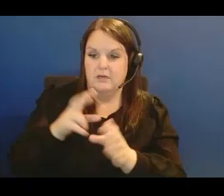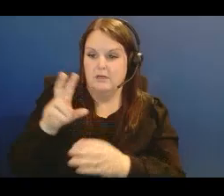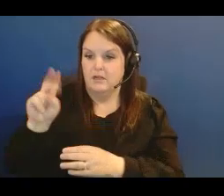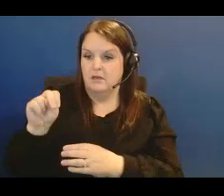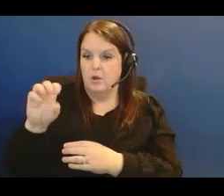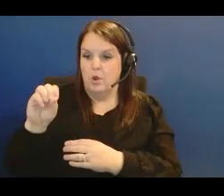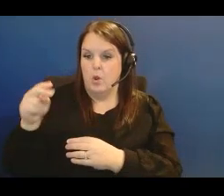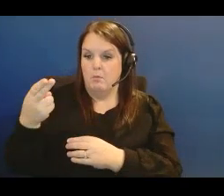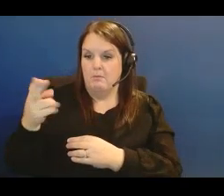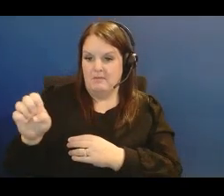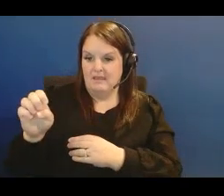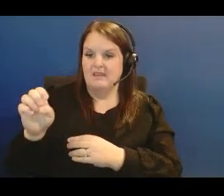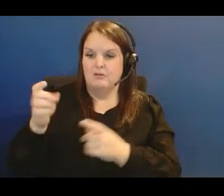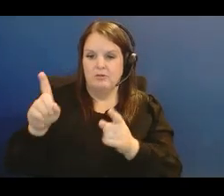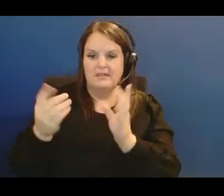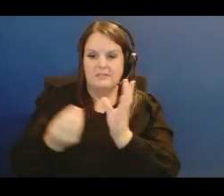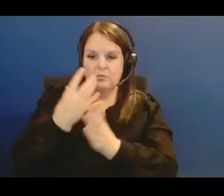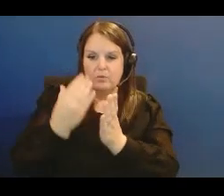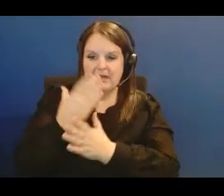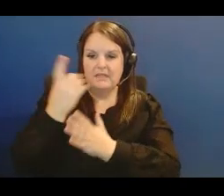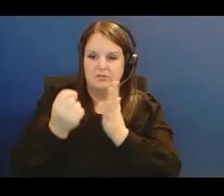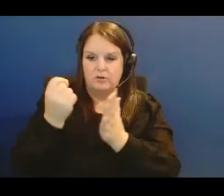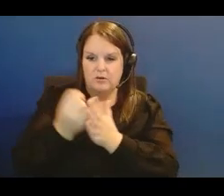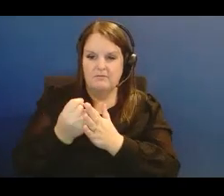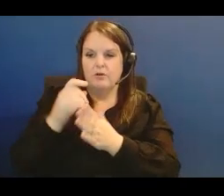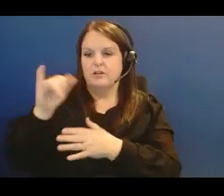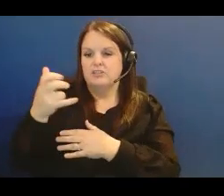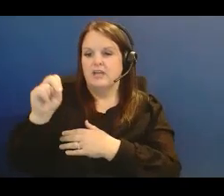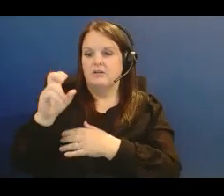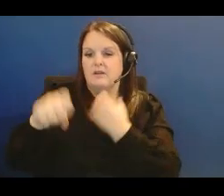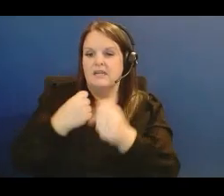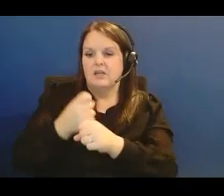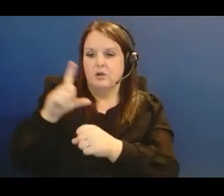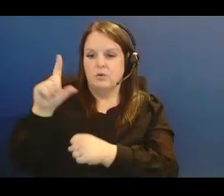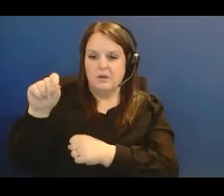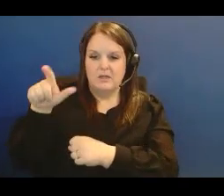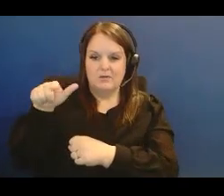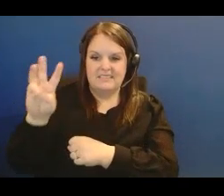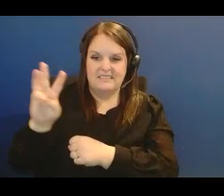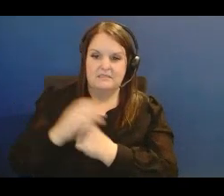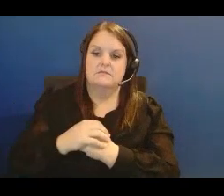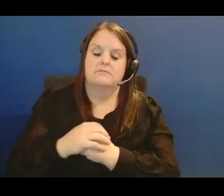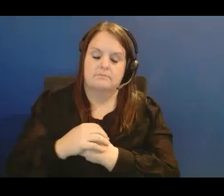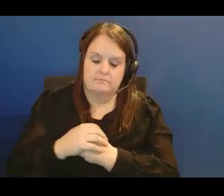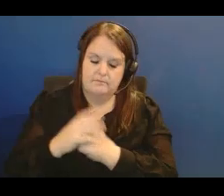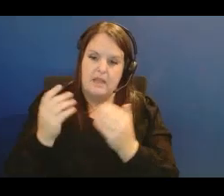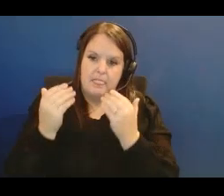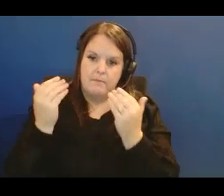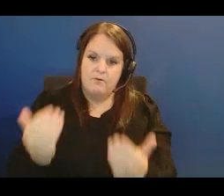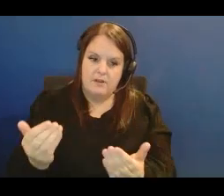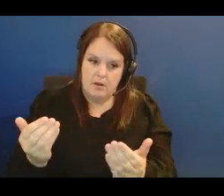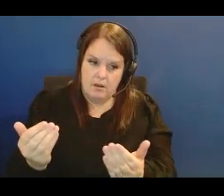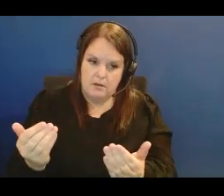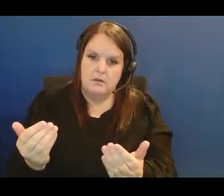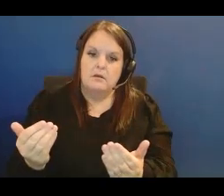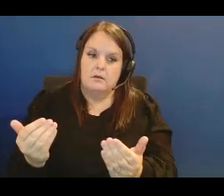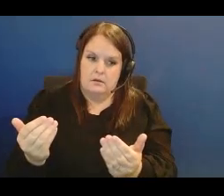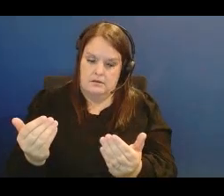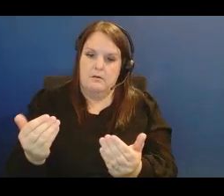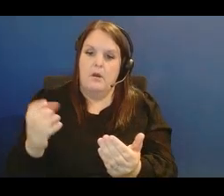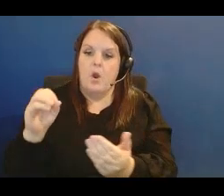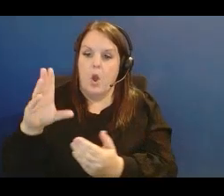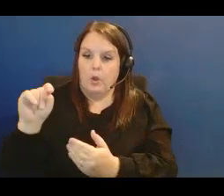spring semester or January of 2026. And then moving on